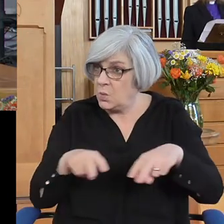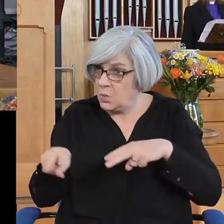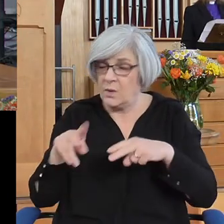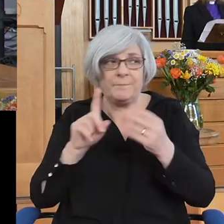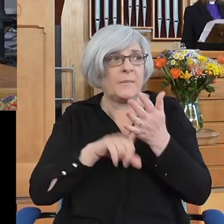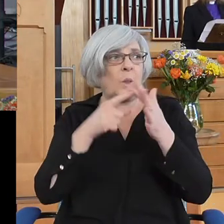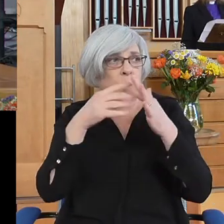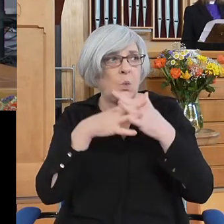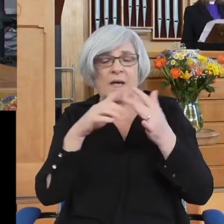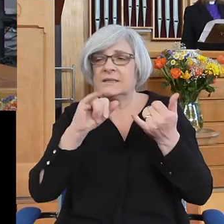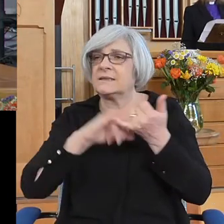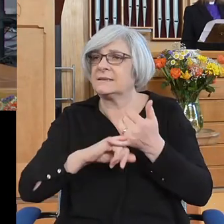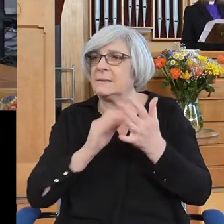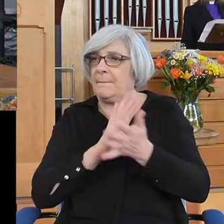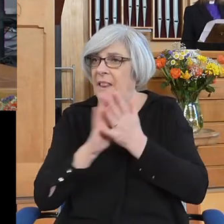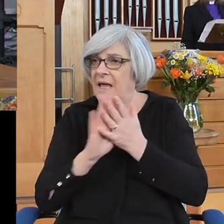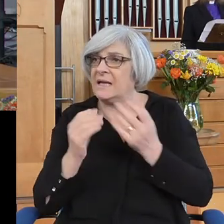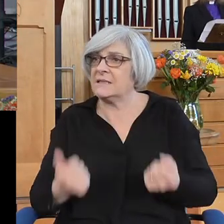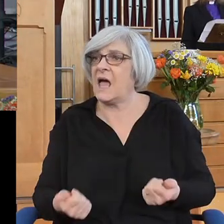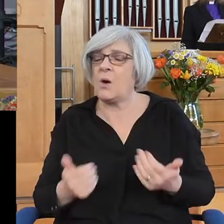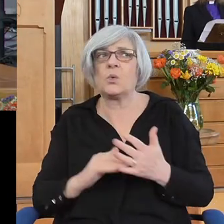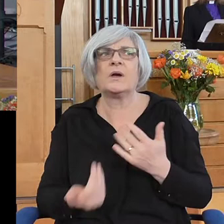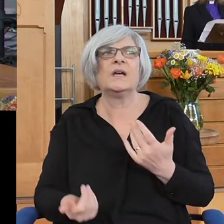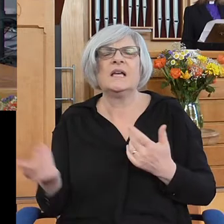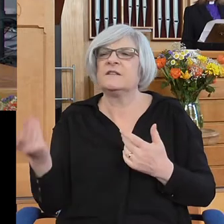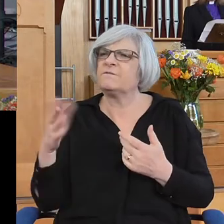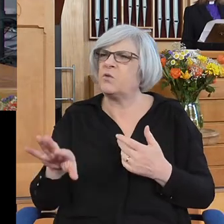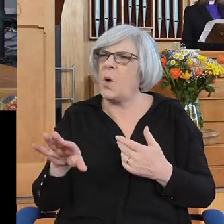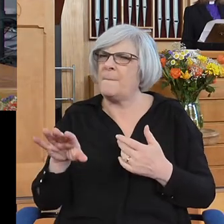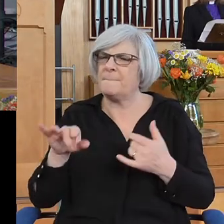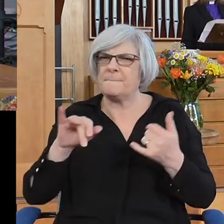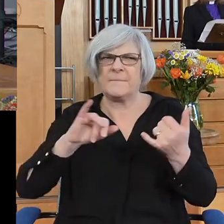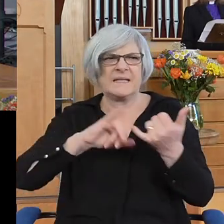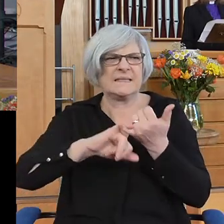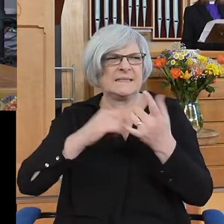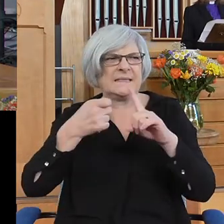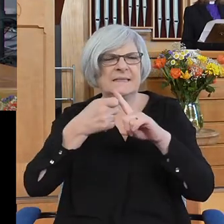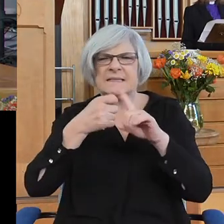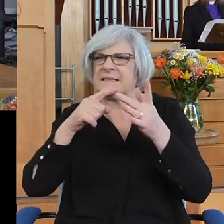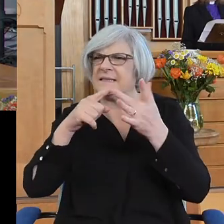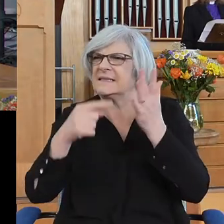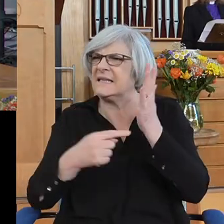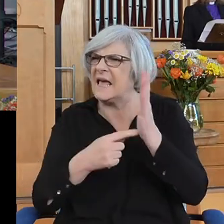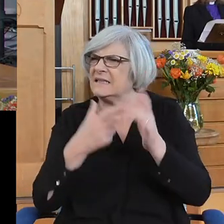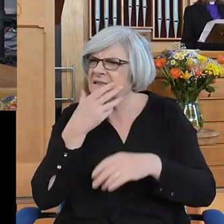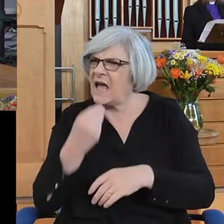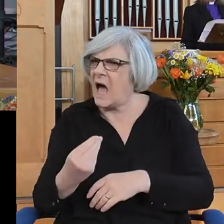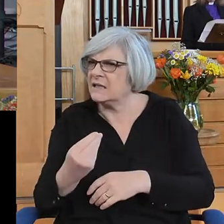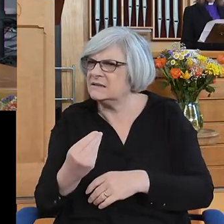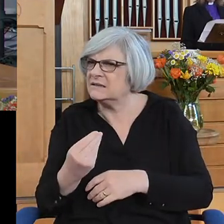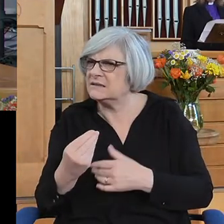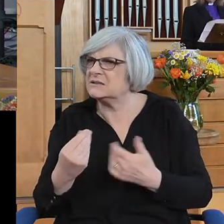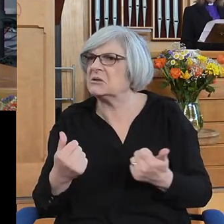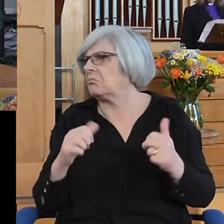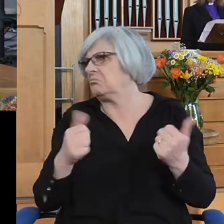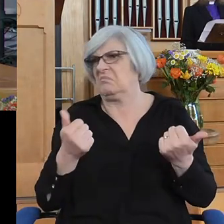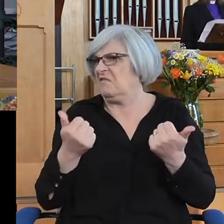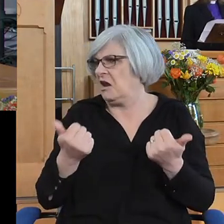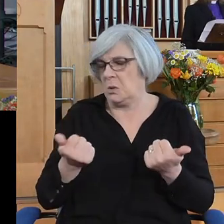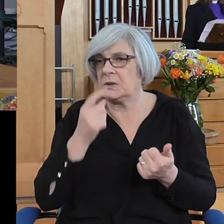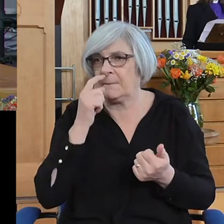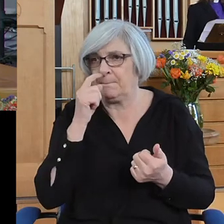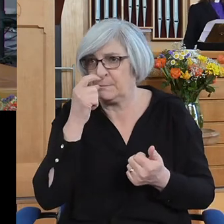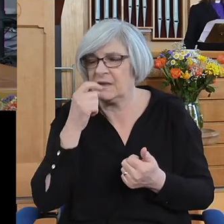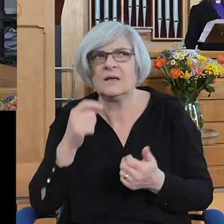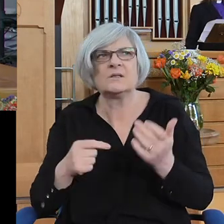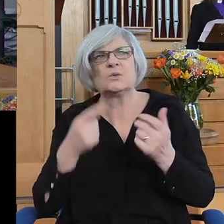going to play for us now. It comes from Skit Guys. I don't know if you've had their stuff before. Very good. And it's 'Tis So